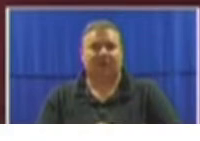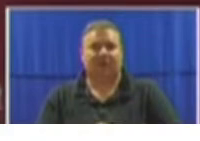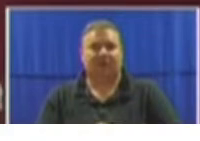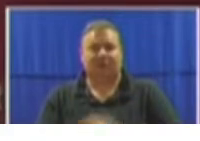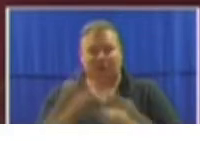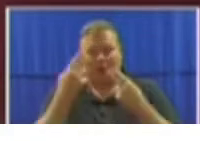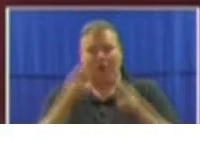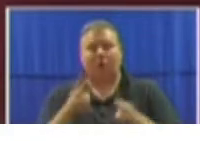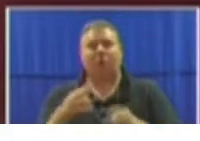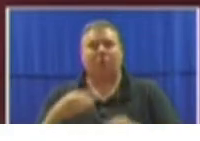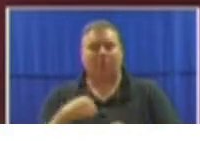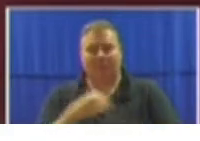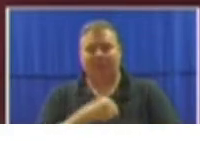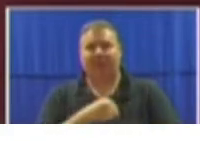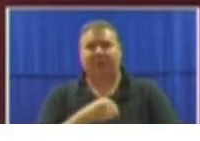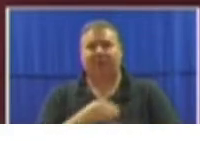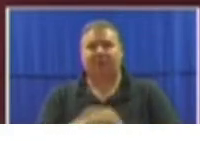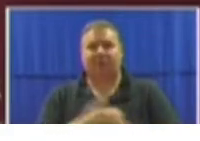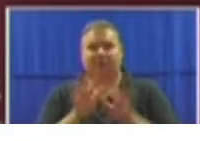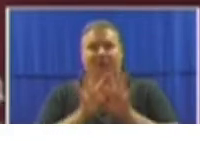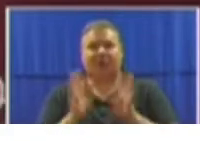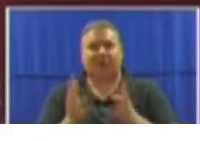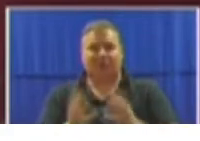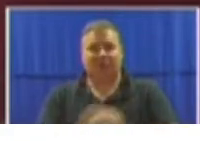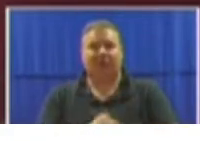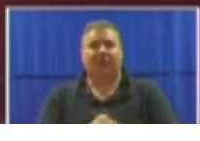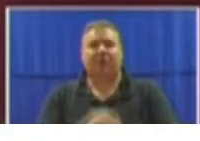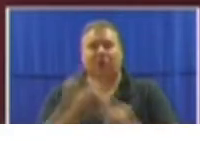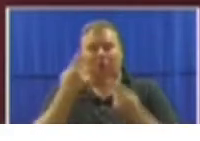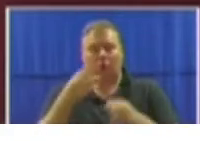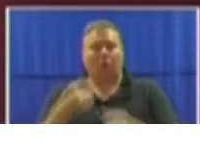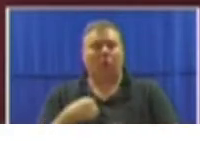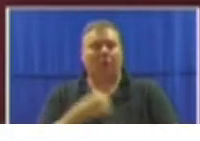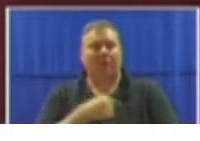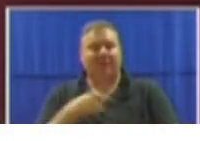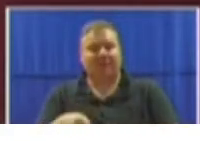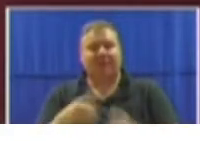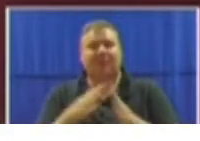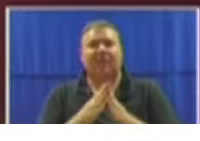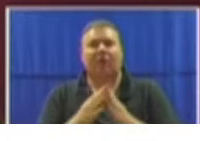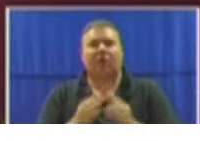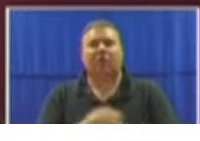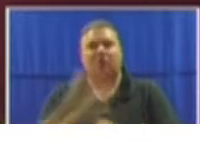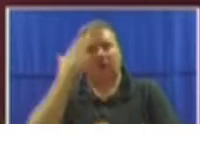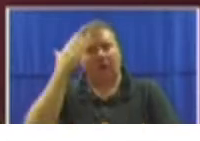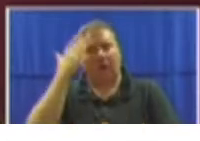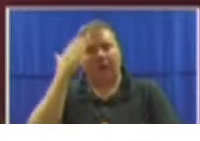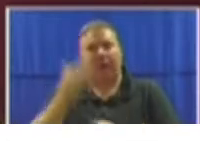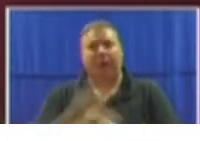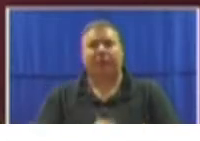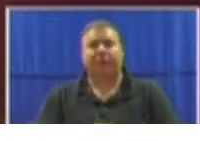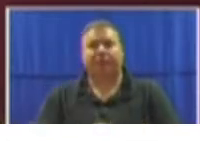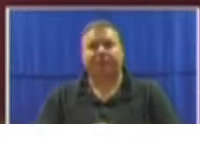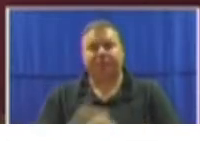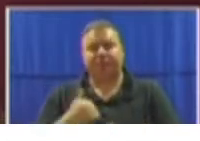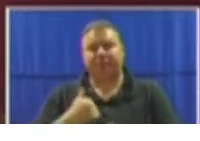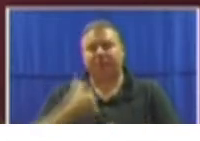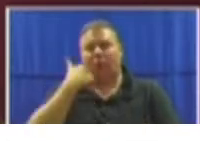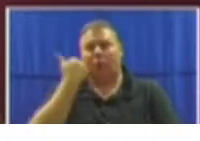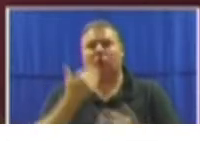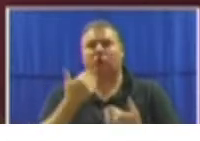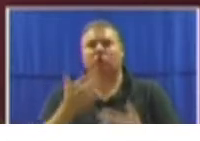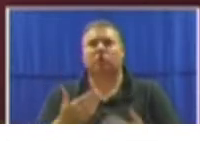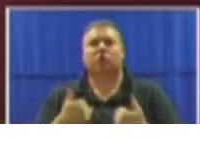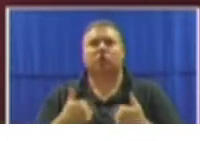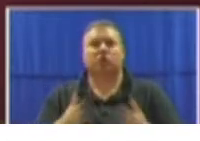Honorable members of the Executive, honorable members of this House, I greet you all. I want to begin my address